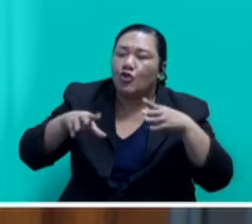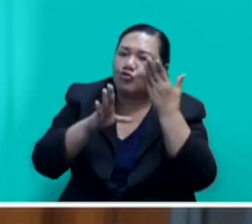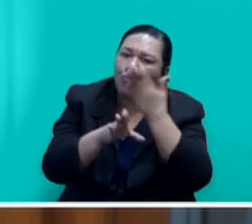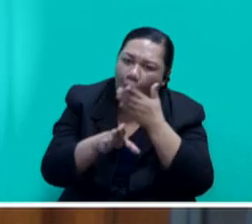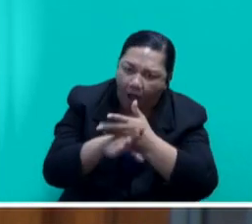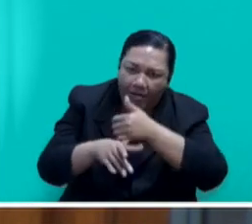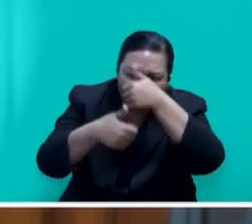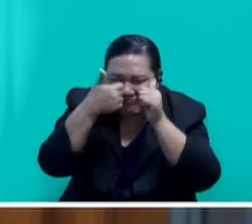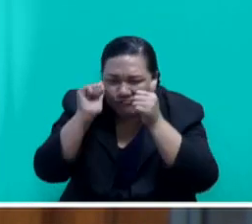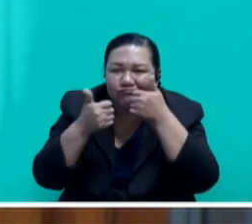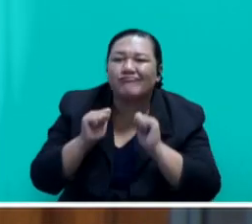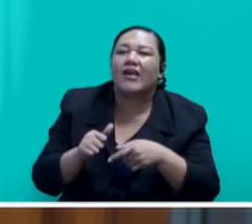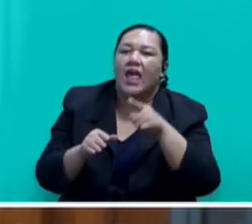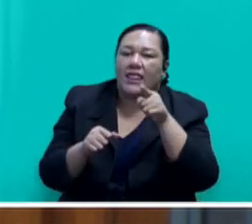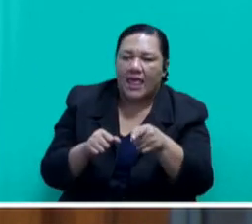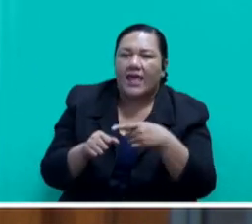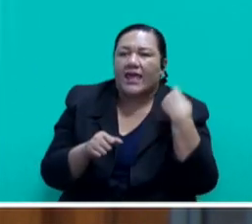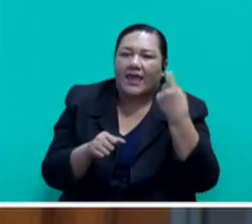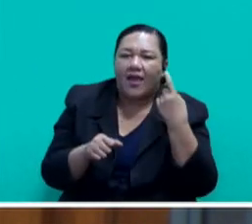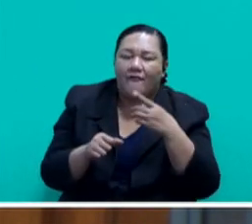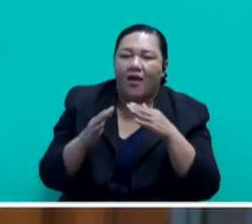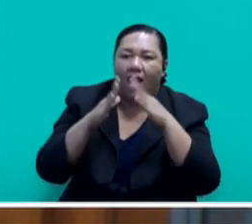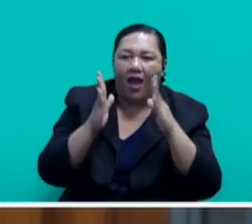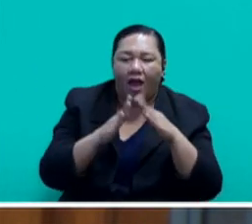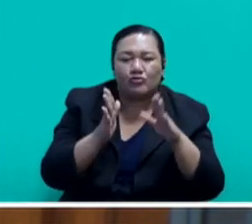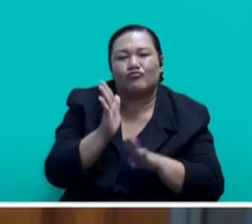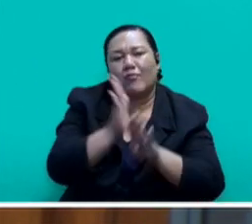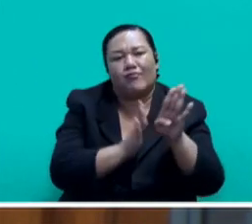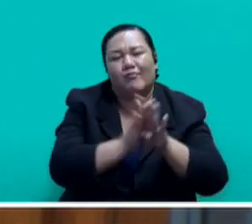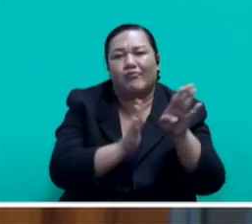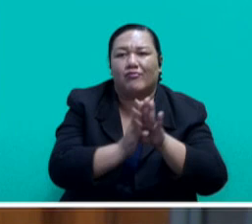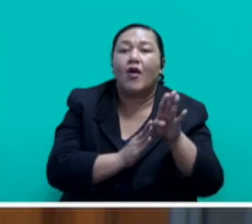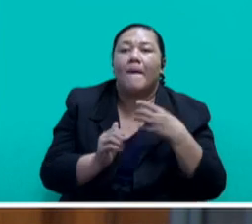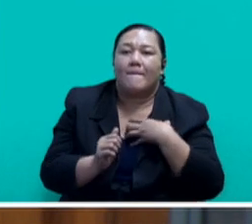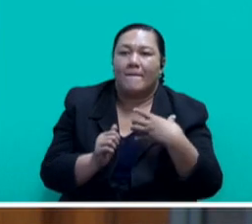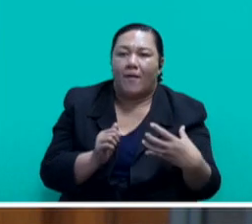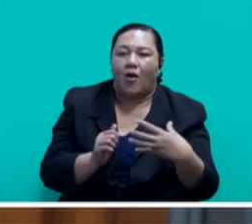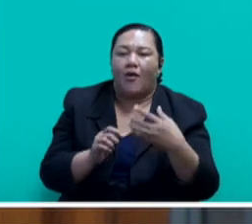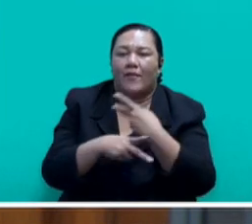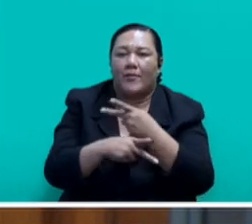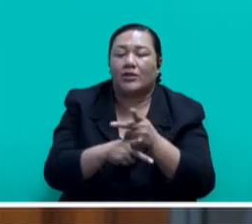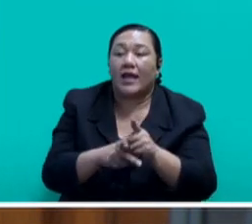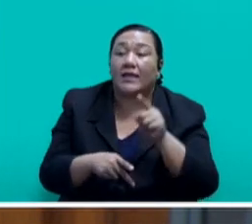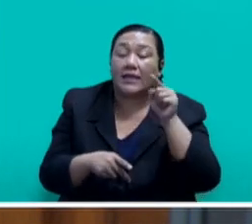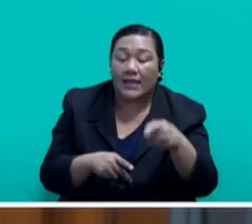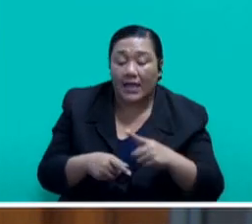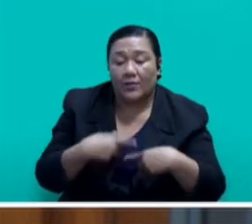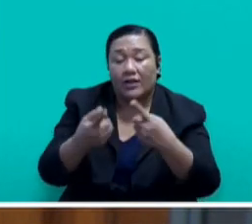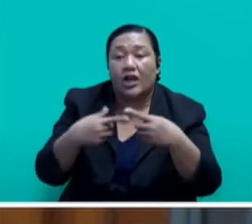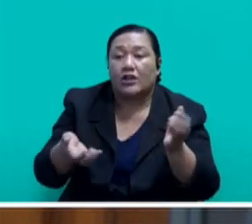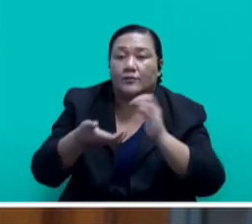efforts achieving a sustainable blue economy remain steadfast. It will continue to incorporate climate